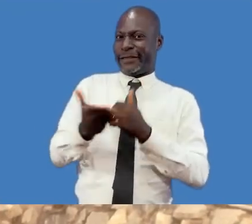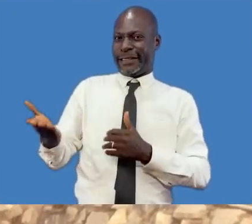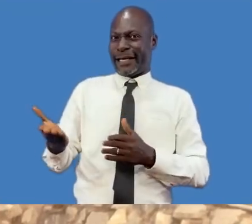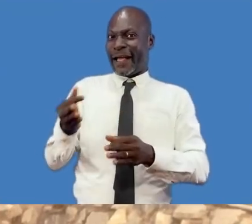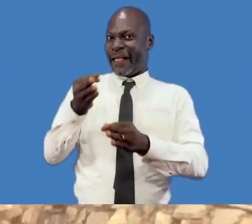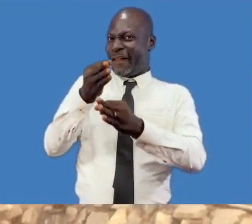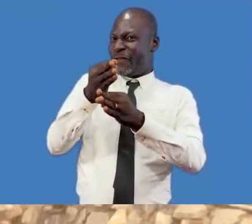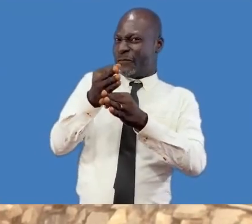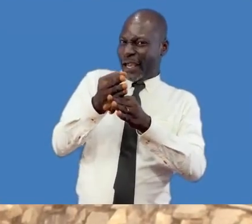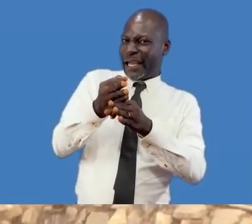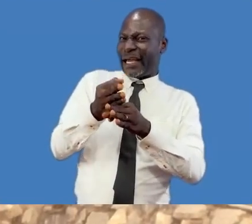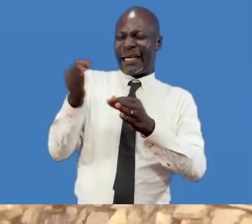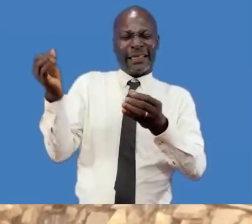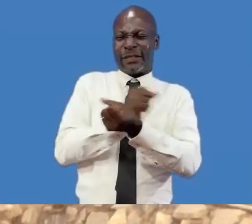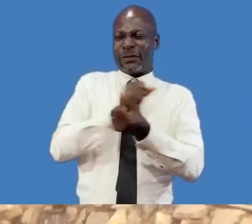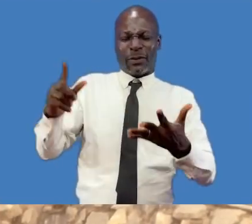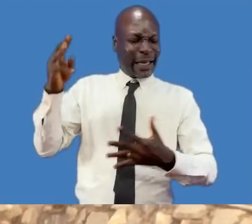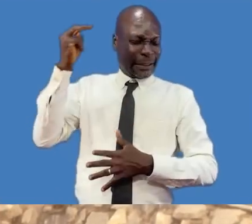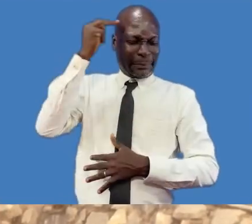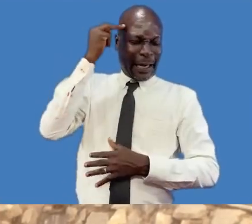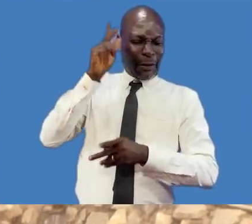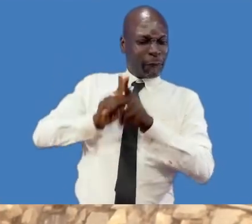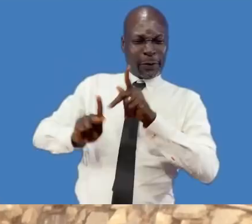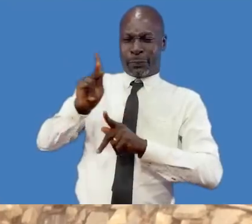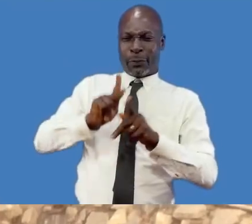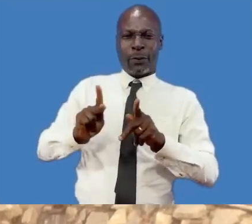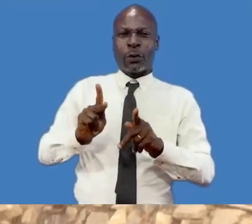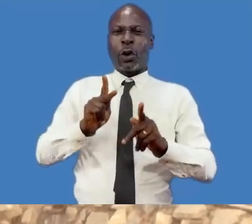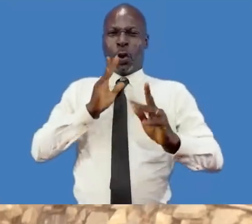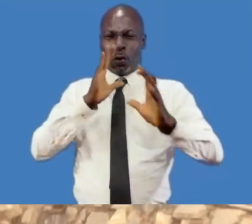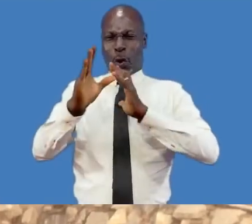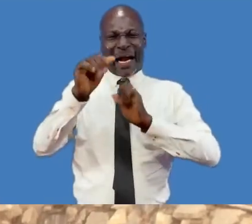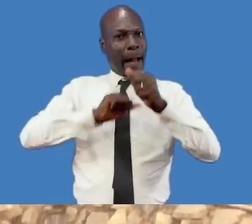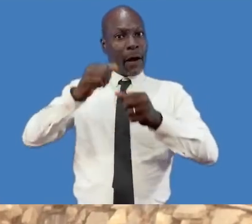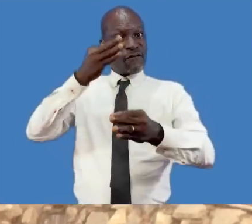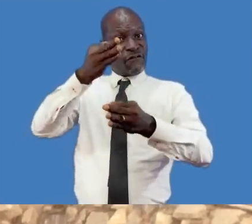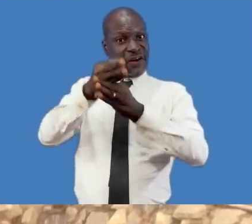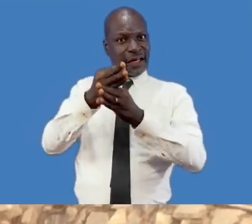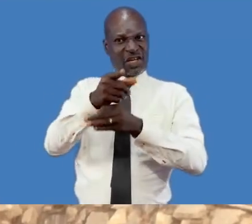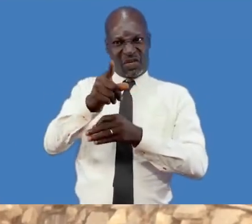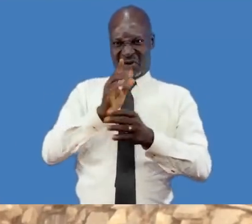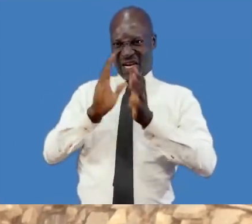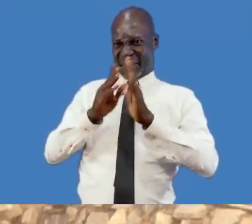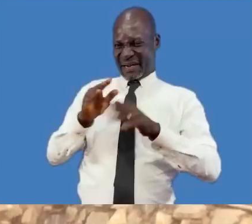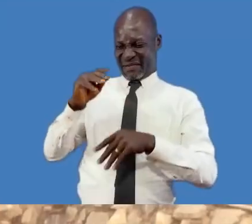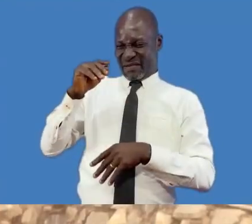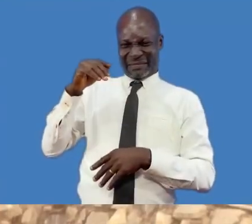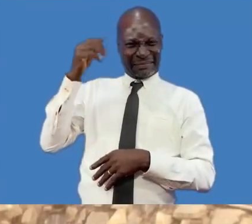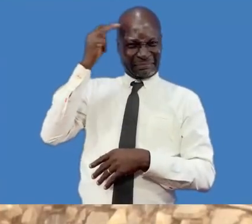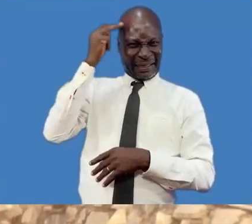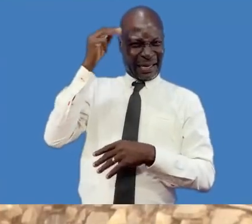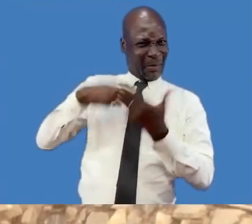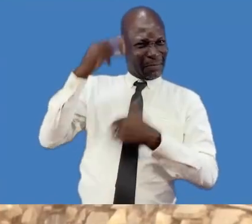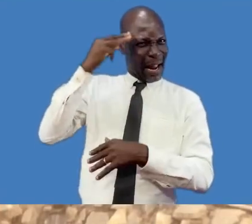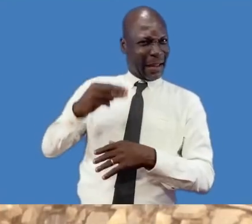faith defies common sense we are talking faith and you are telling me about common sense what is